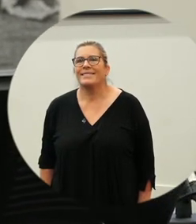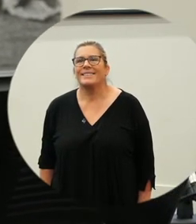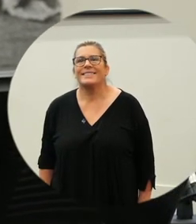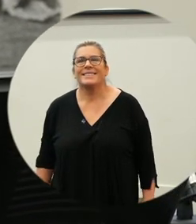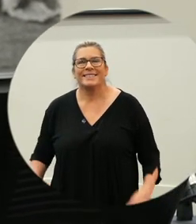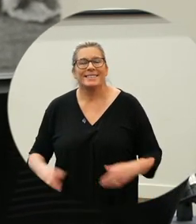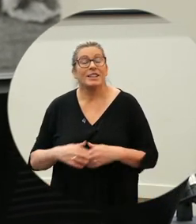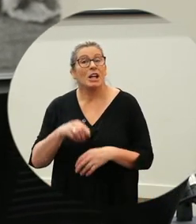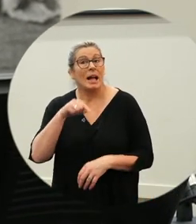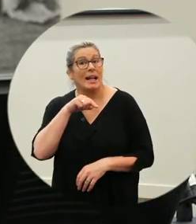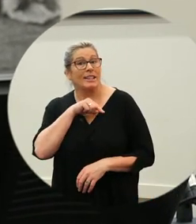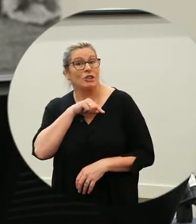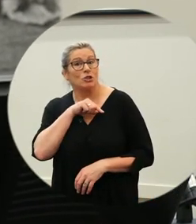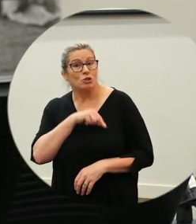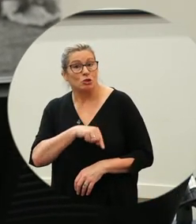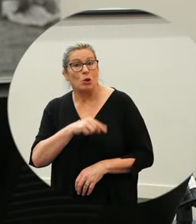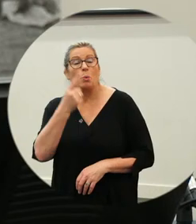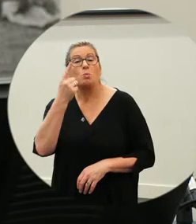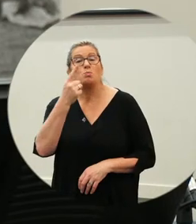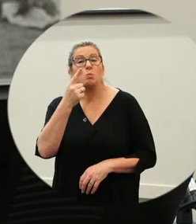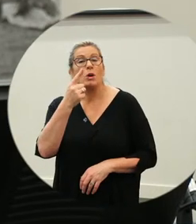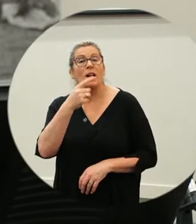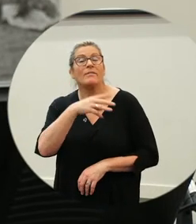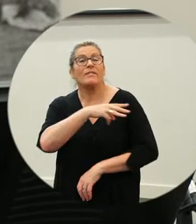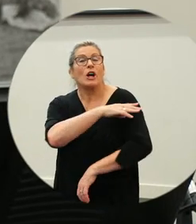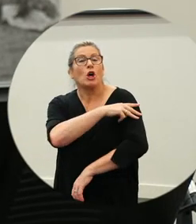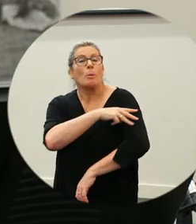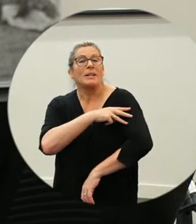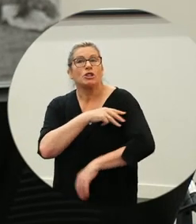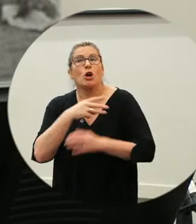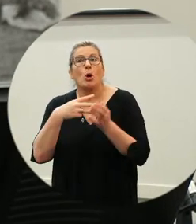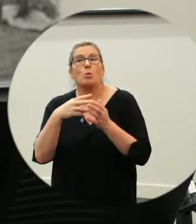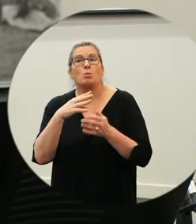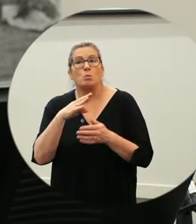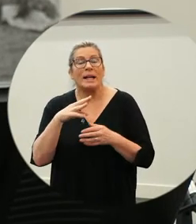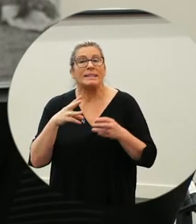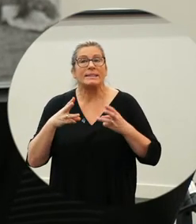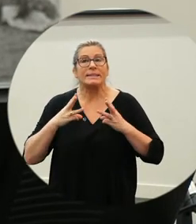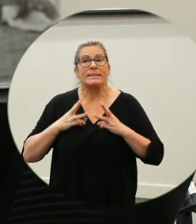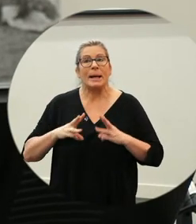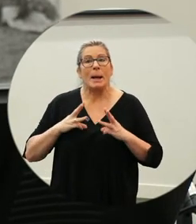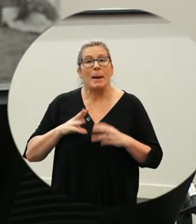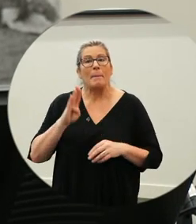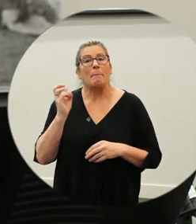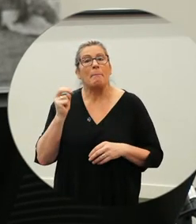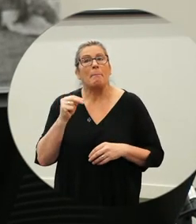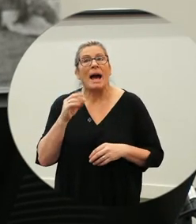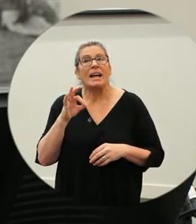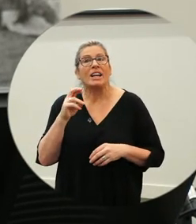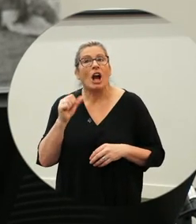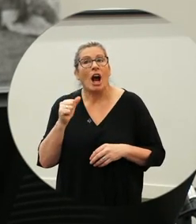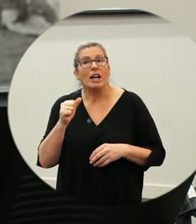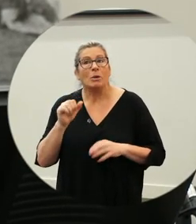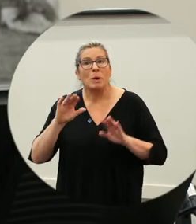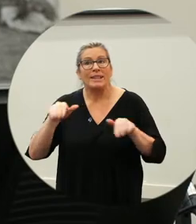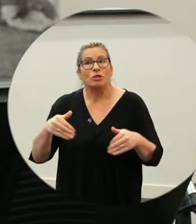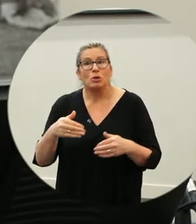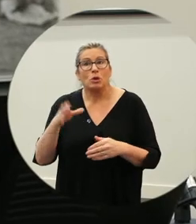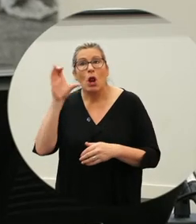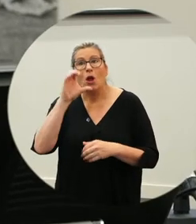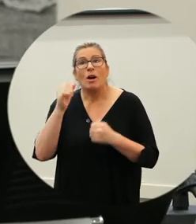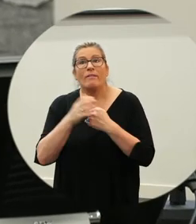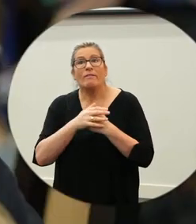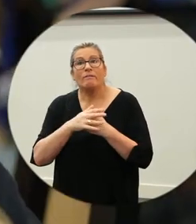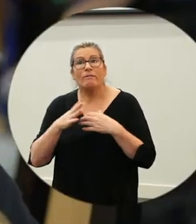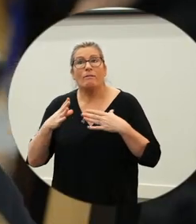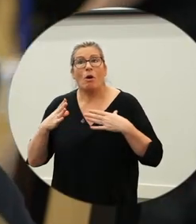Sorry. Is it true that one of the commissioners of the guards, when the band Garda were introduced, looked for ladies that weren't,